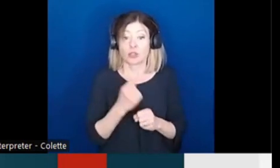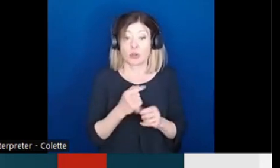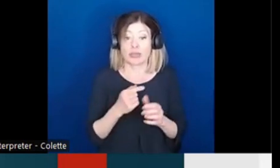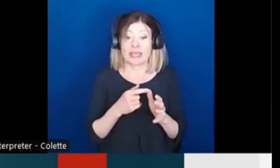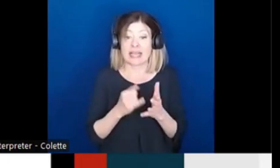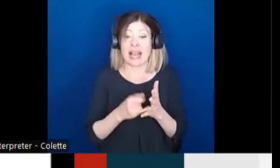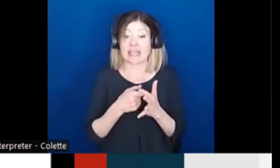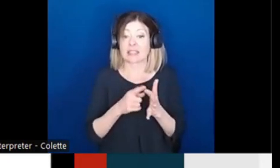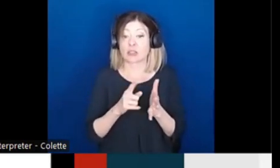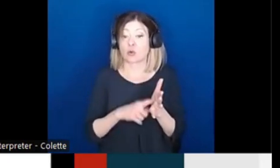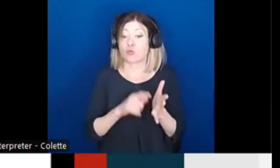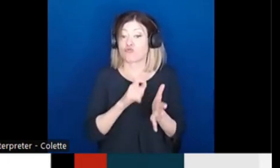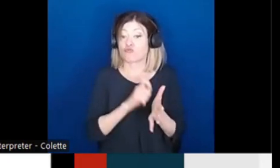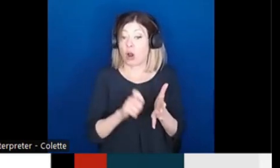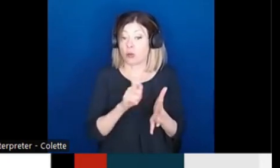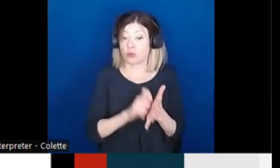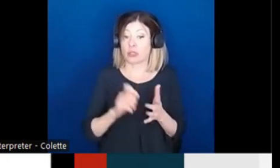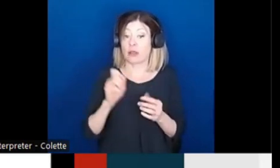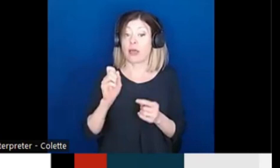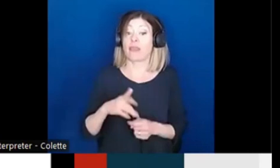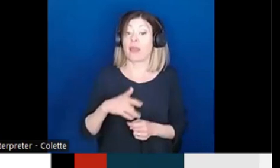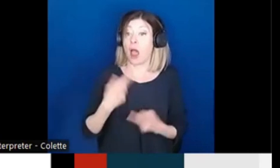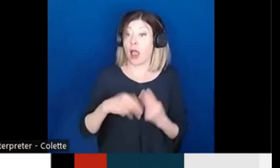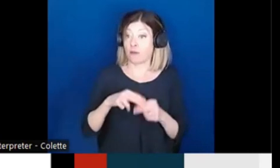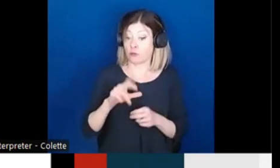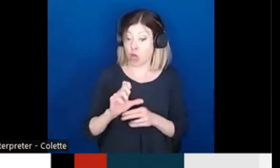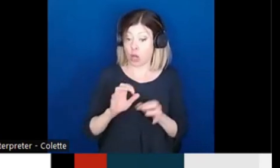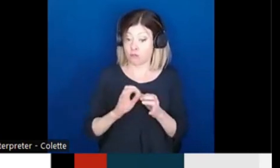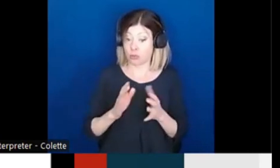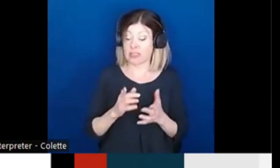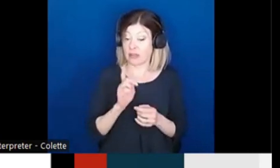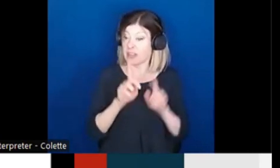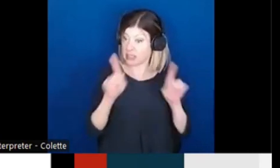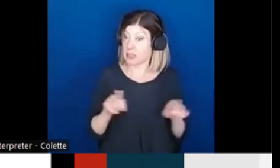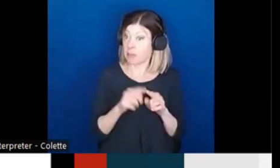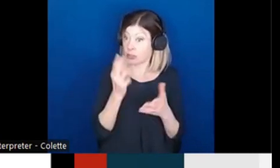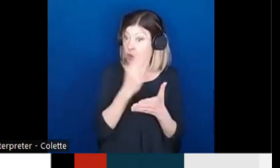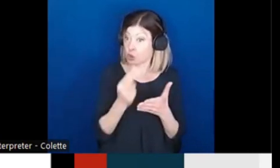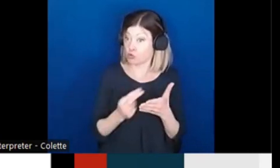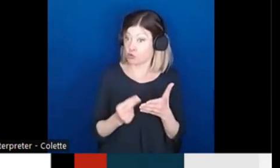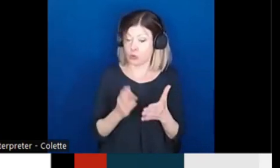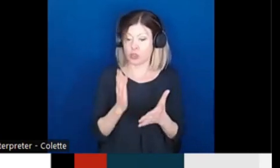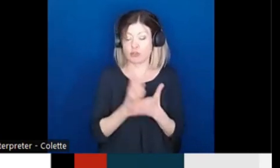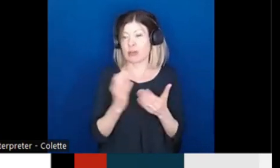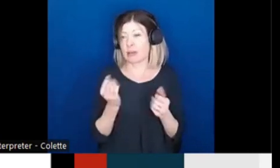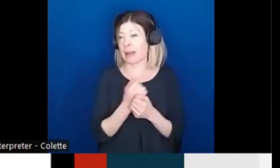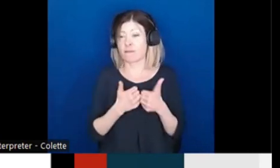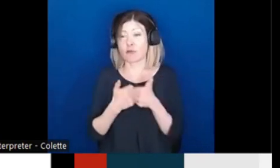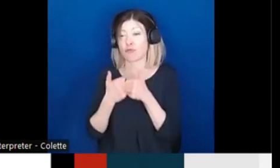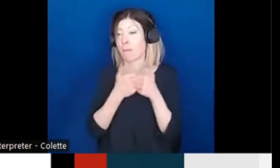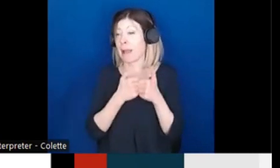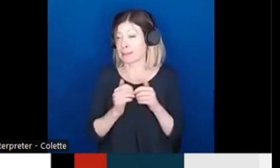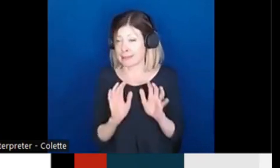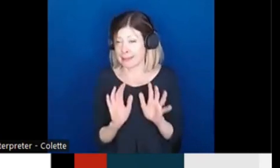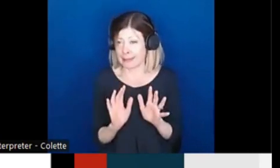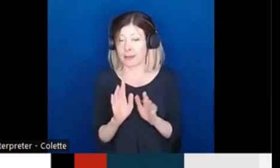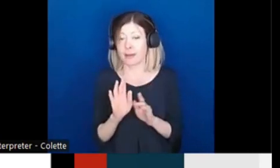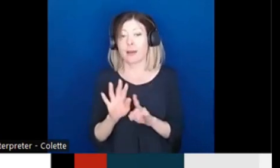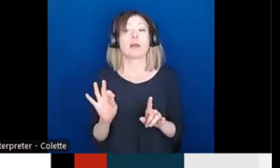Brontë. This is a picture that she drew, and she's really romanticising it. What Patrick